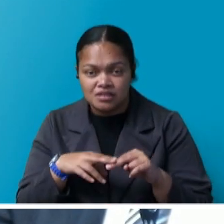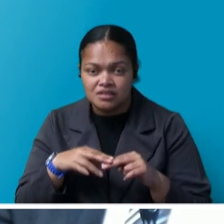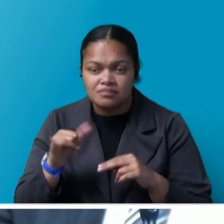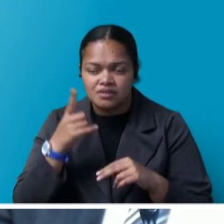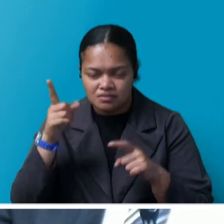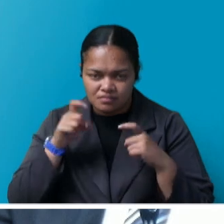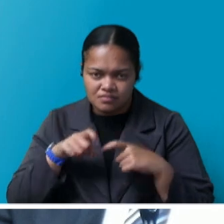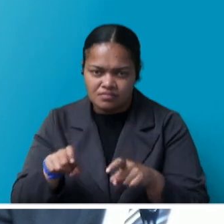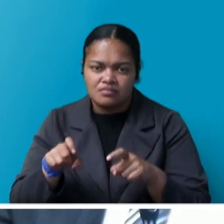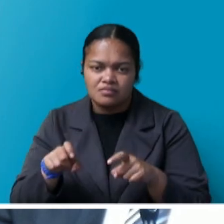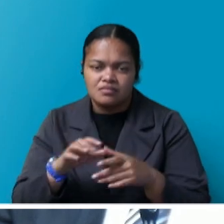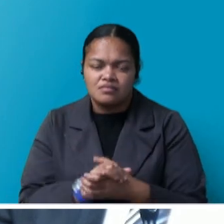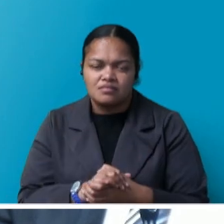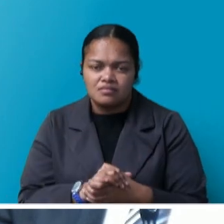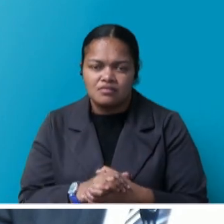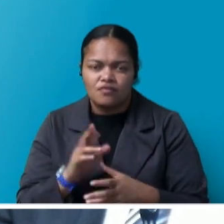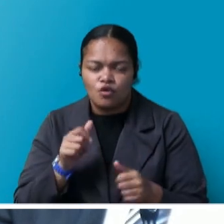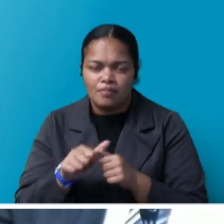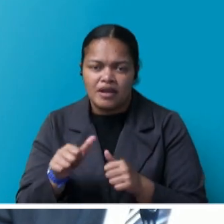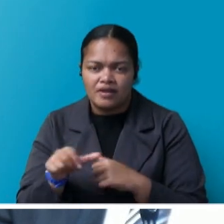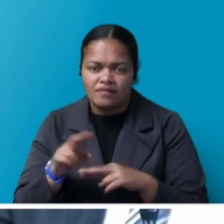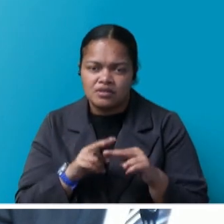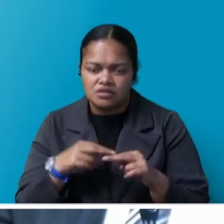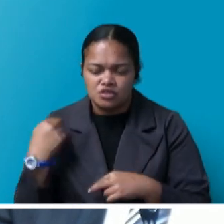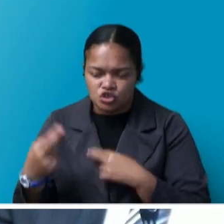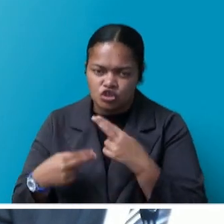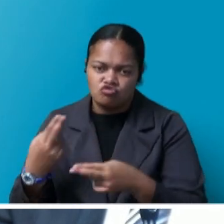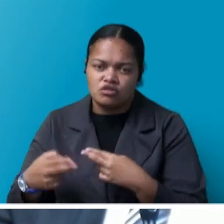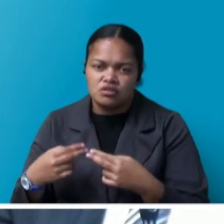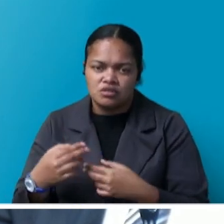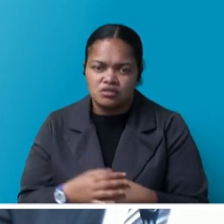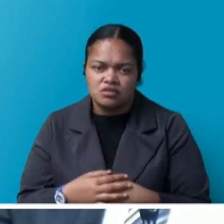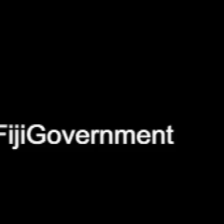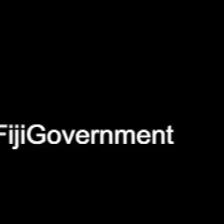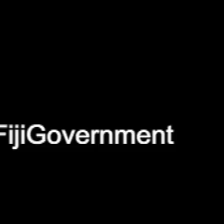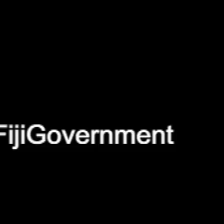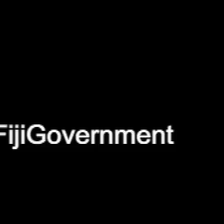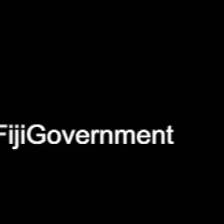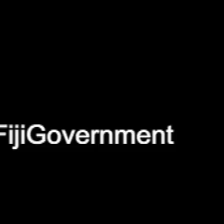steadfast in our pursuit for a better Fiji for our generations to come. Thank you. Nasa Wali.